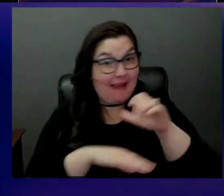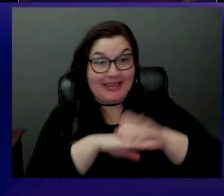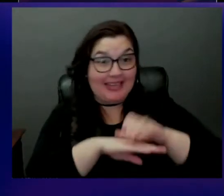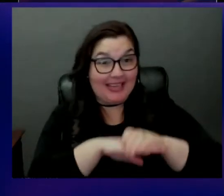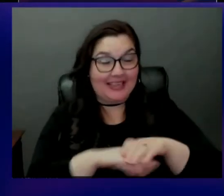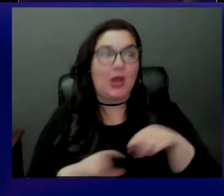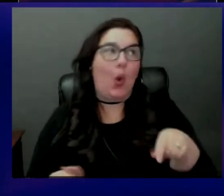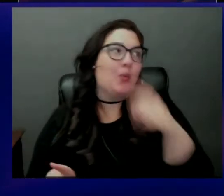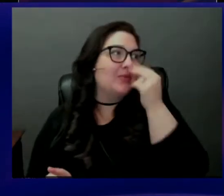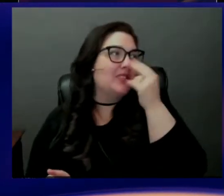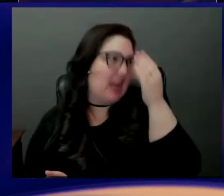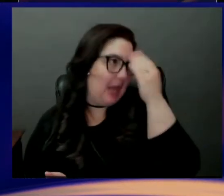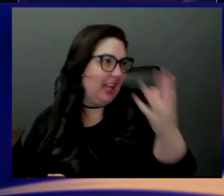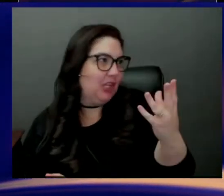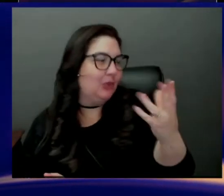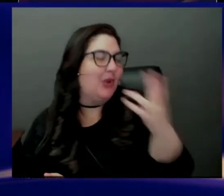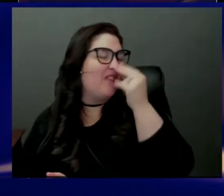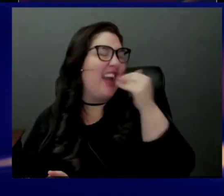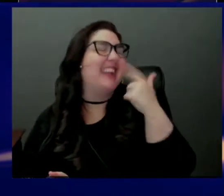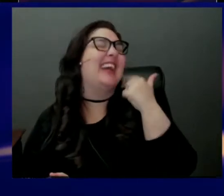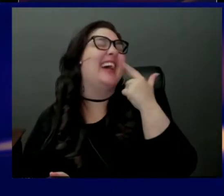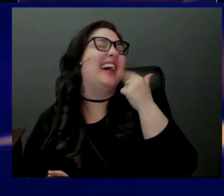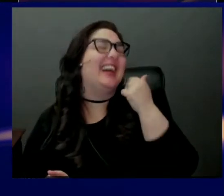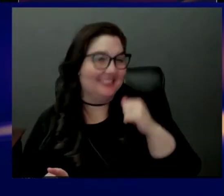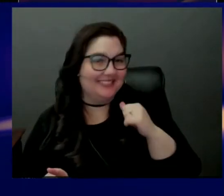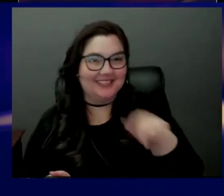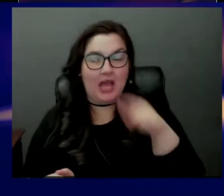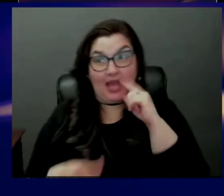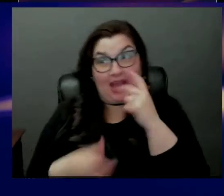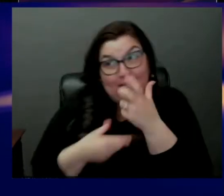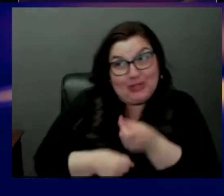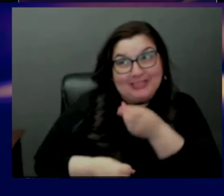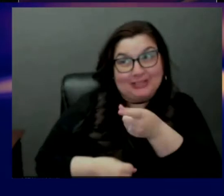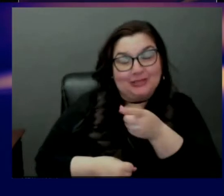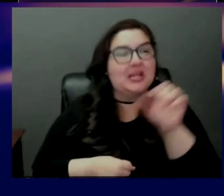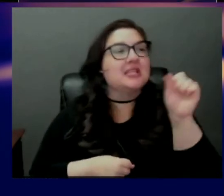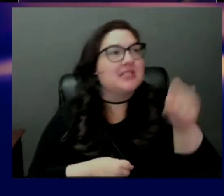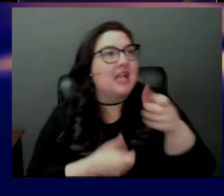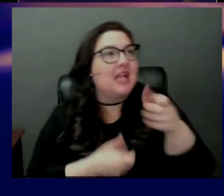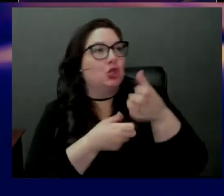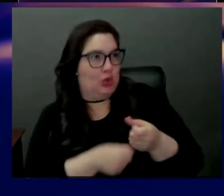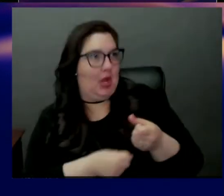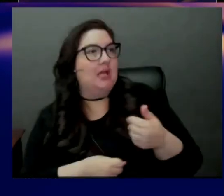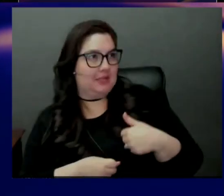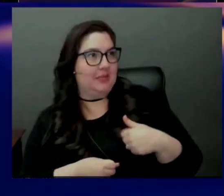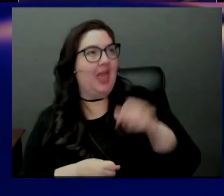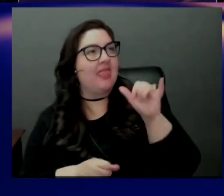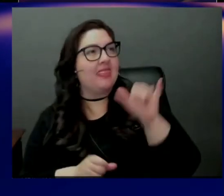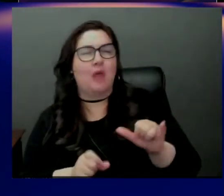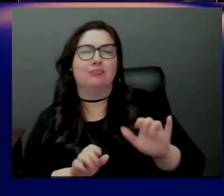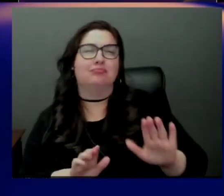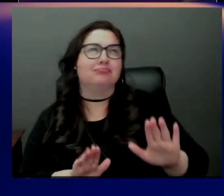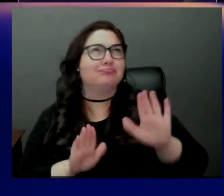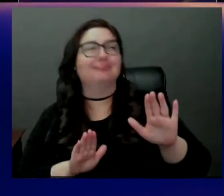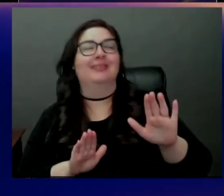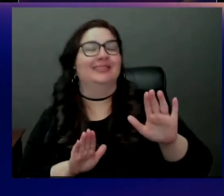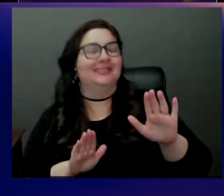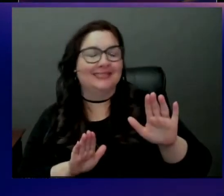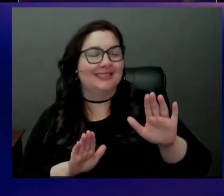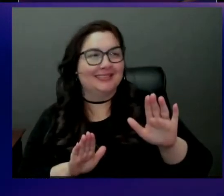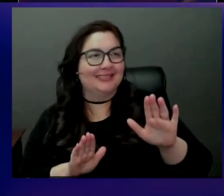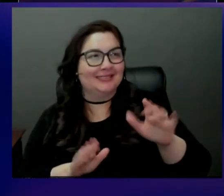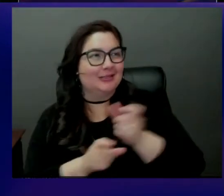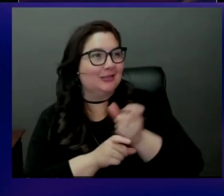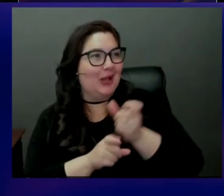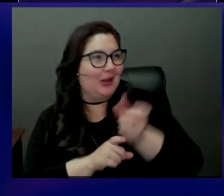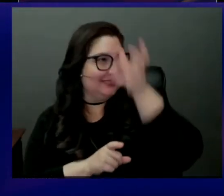funny. We'll trust you, I guess. Yeah. Trust me that was a great dad joke in French. I took French in high school and forgot all of